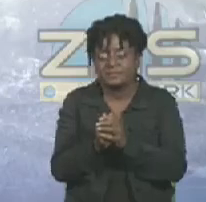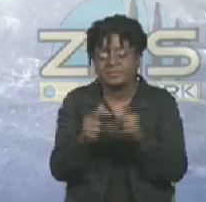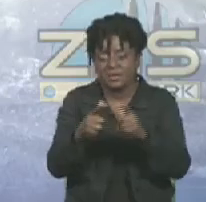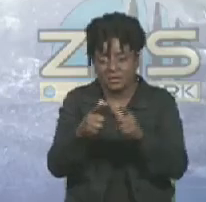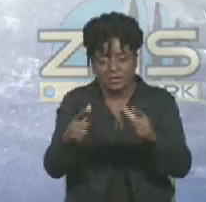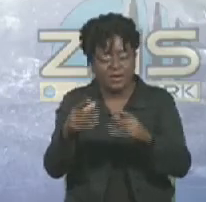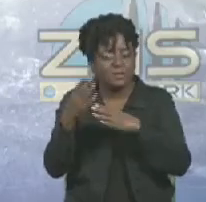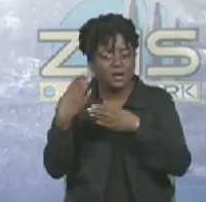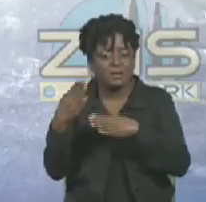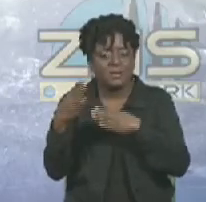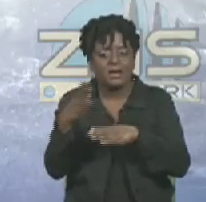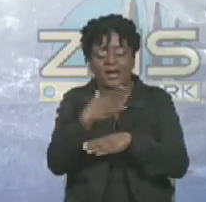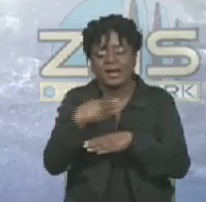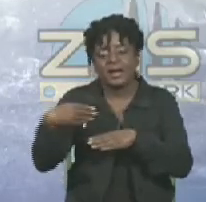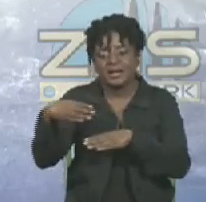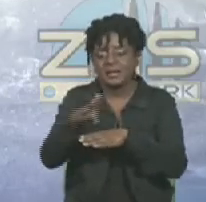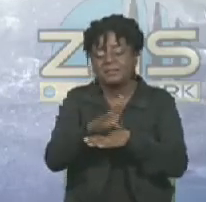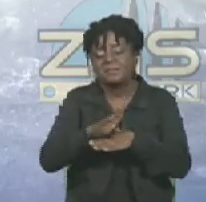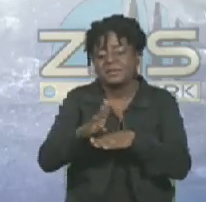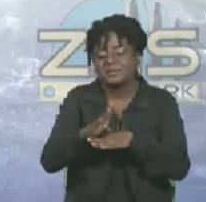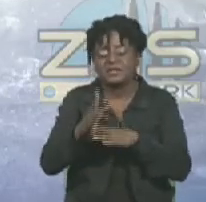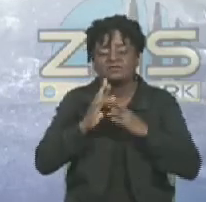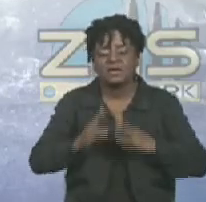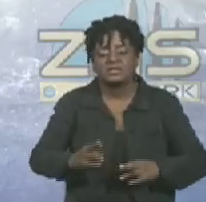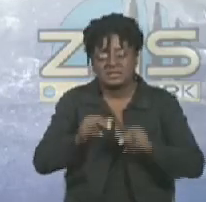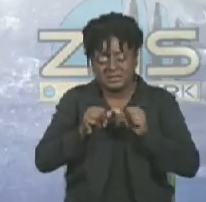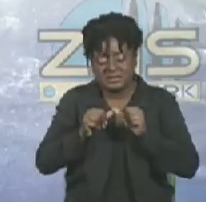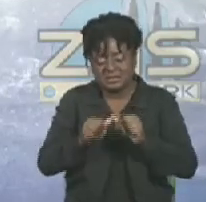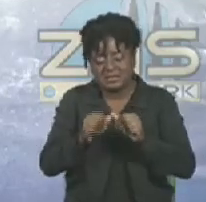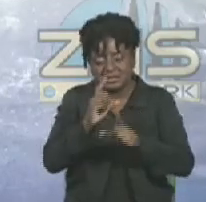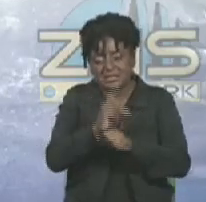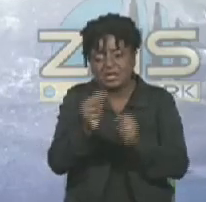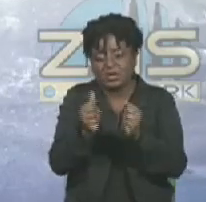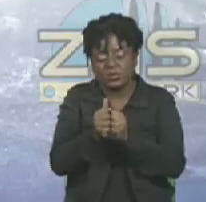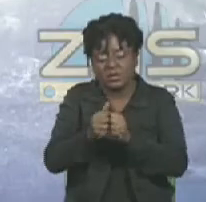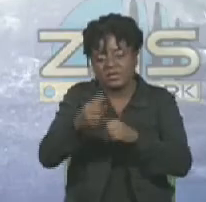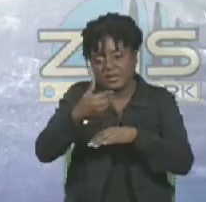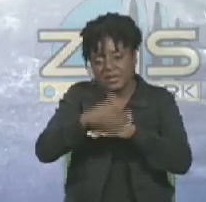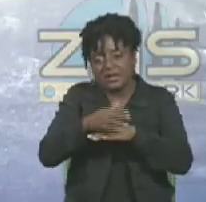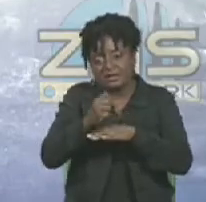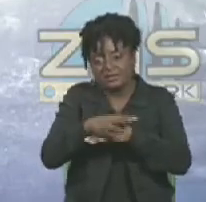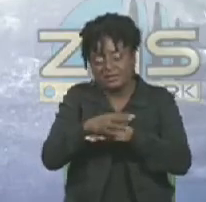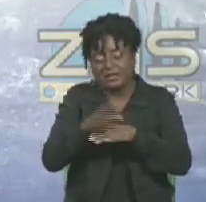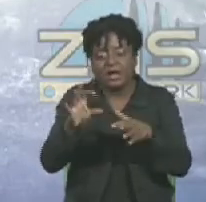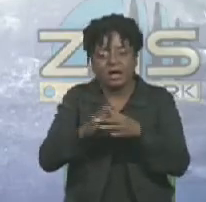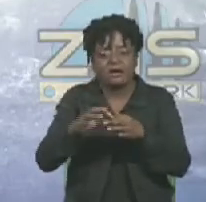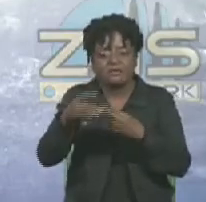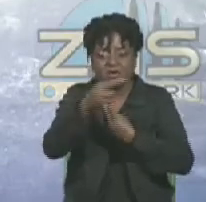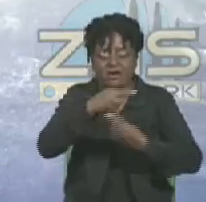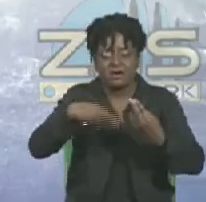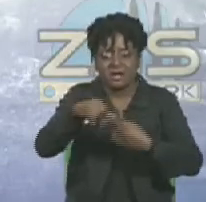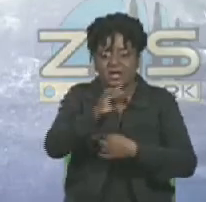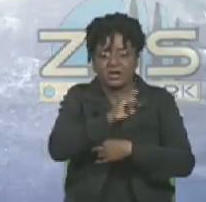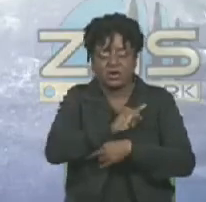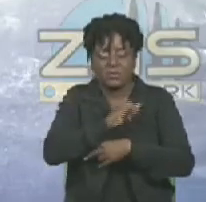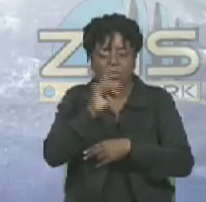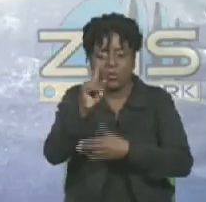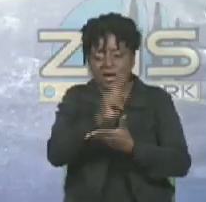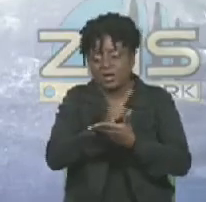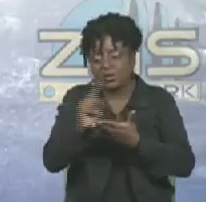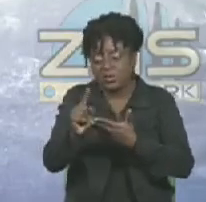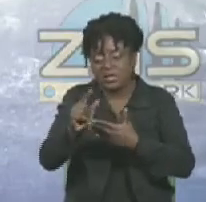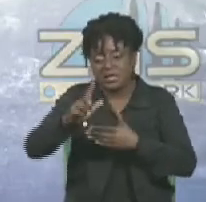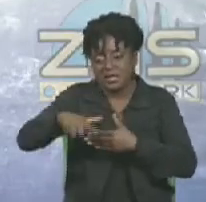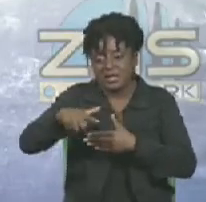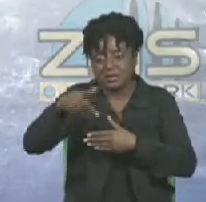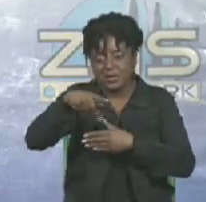Grand Bahama and Bimini residents still dealing with the aftermath of Hurricane Irma nearly 1 week later. The nation's leader visited both islands yesterday to see